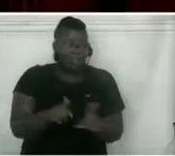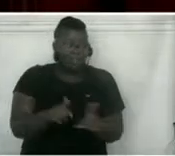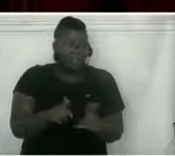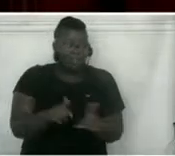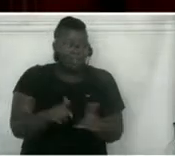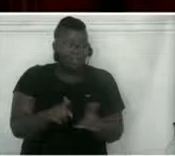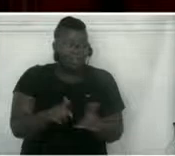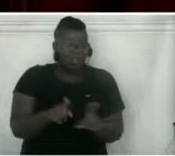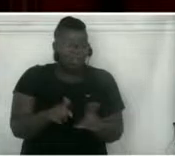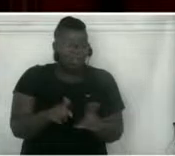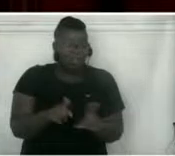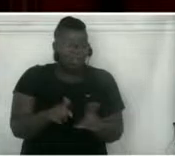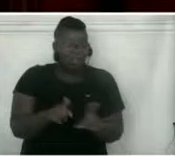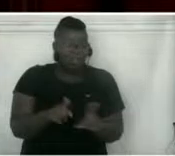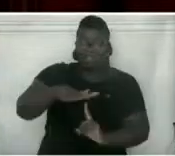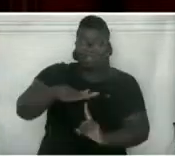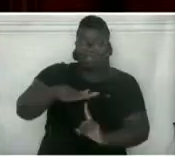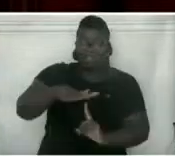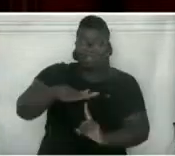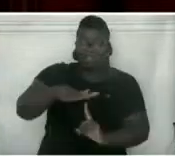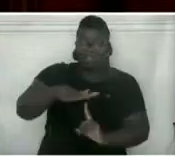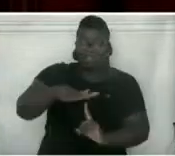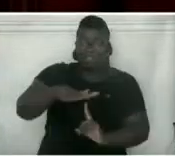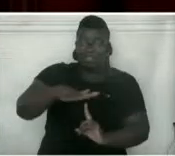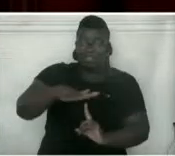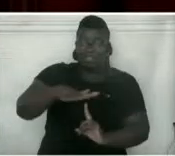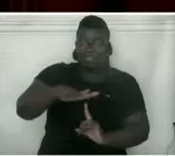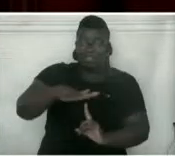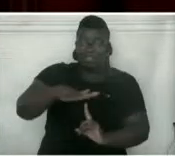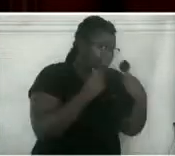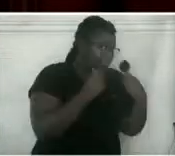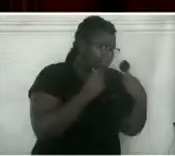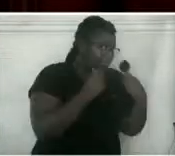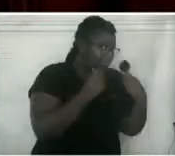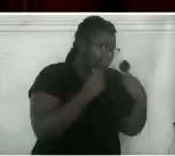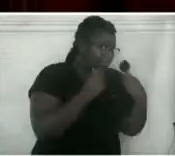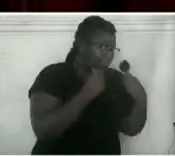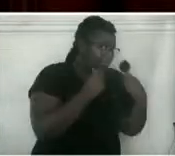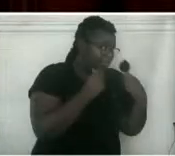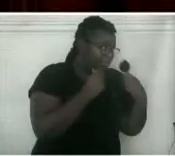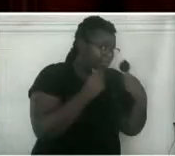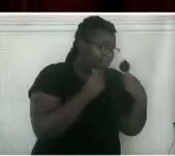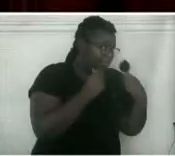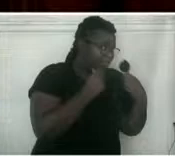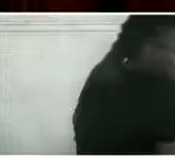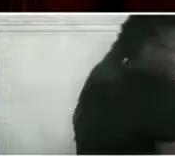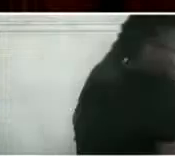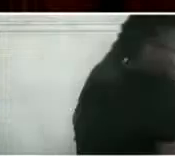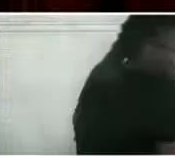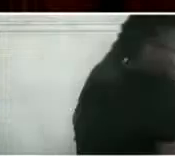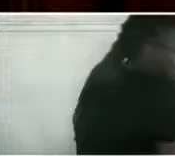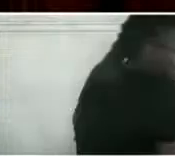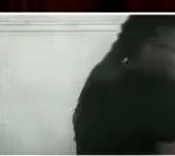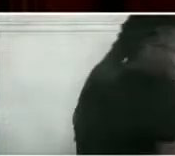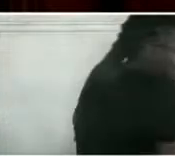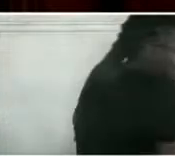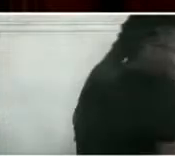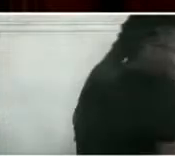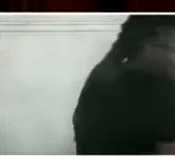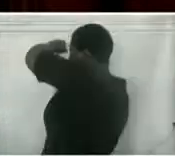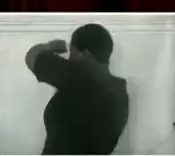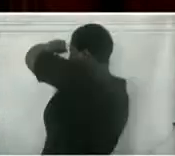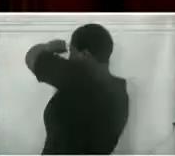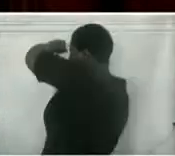economic situation has impacted negatively, especially to low-skilled workers. To mitigate